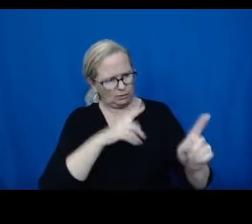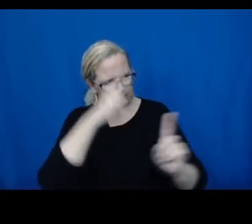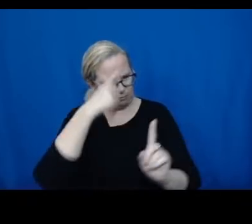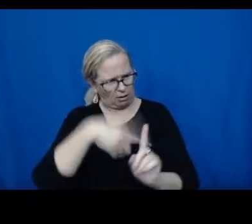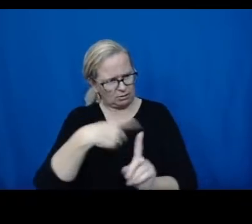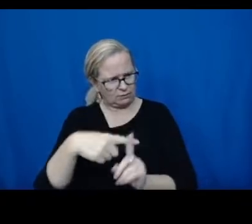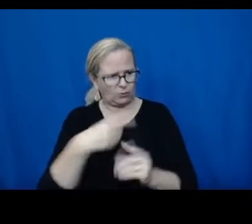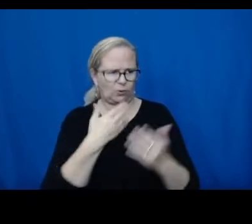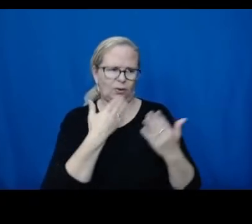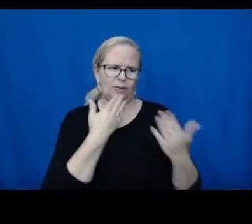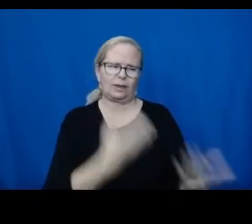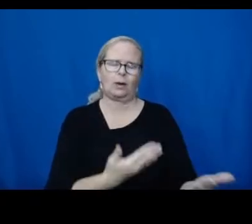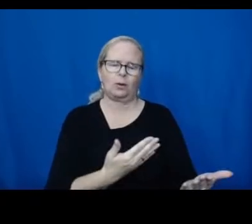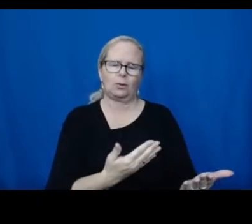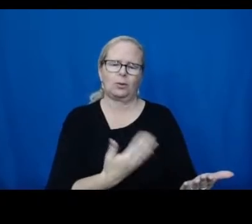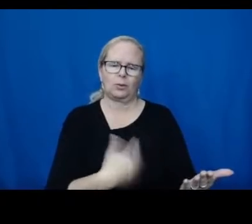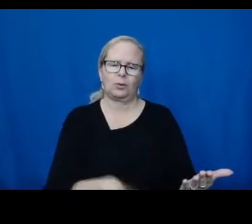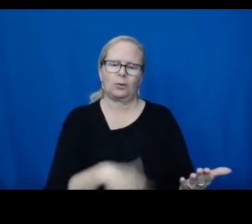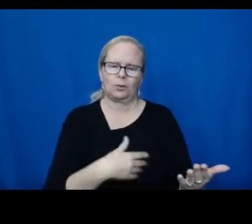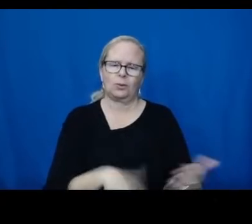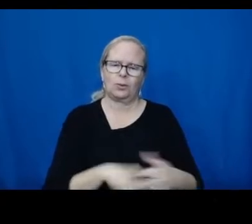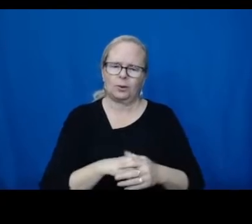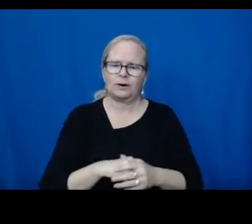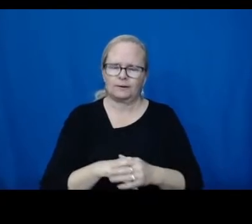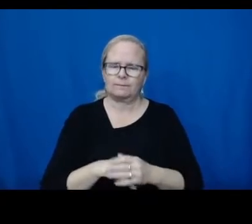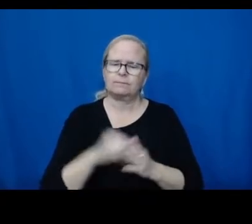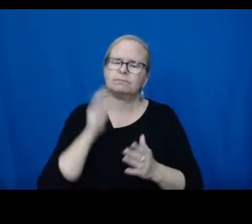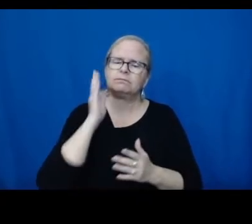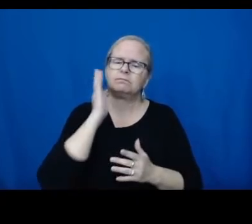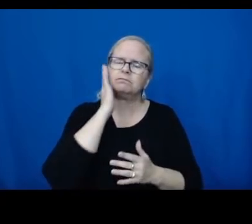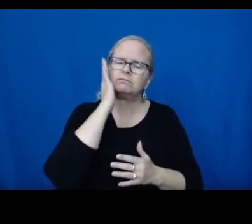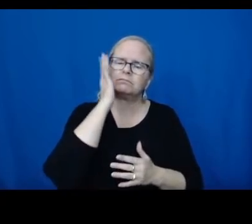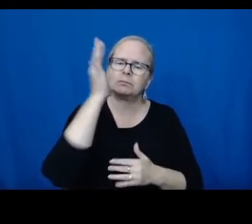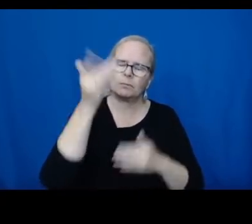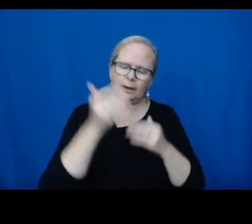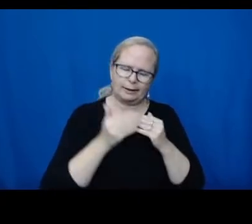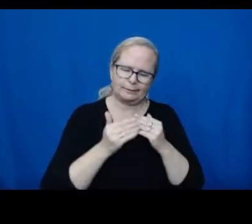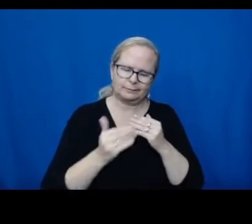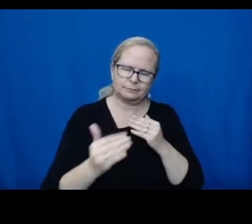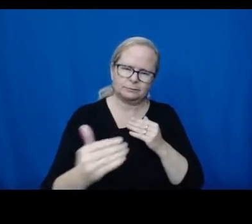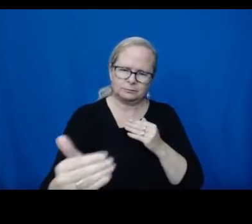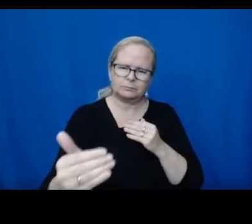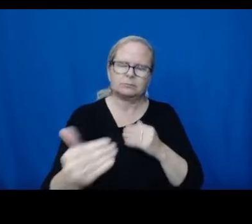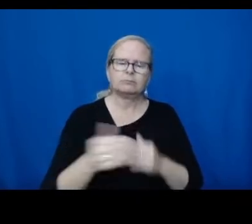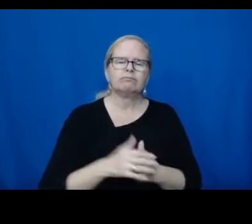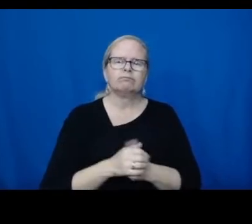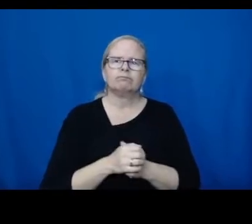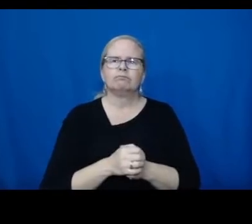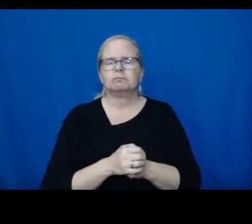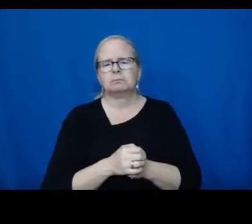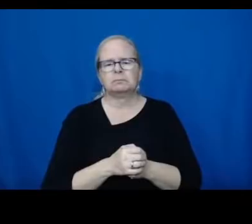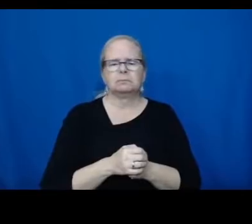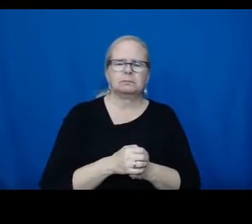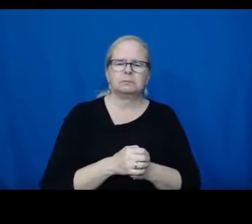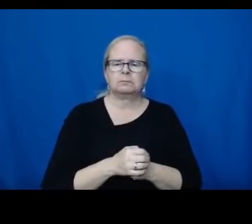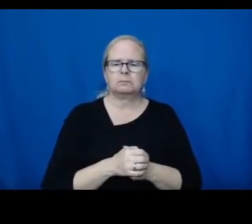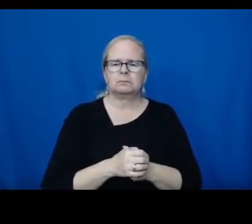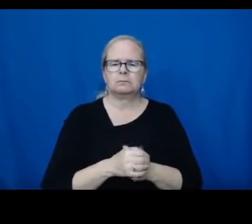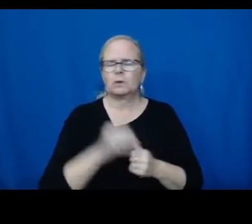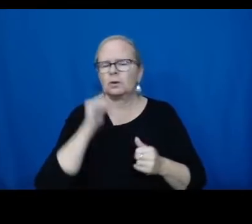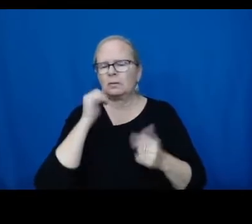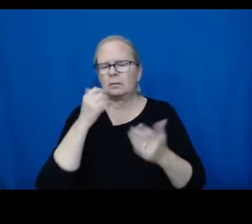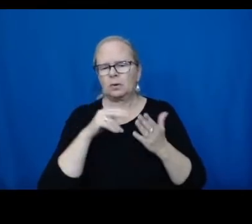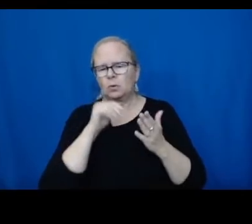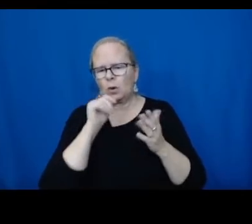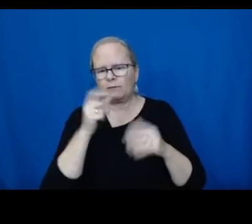can not have to have these conversations twice a week. In terms of sort of as a final question